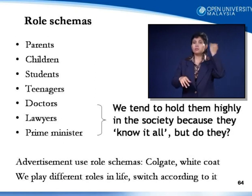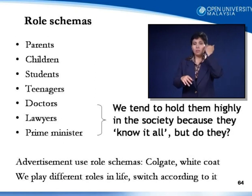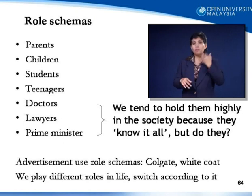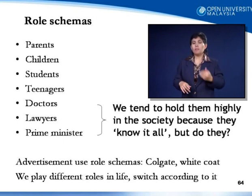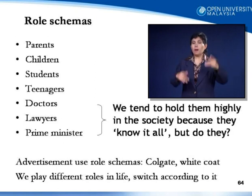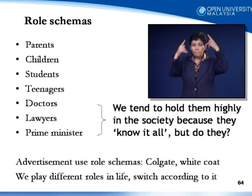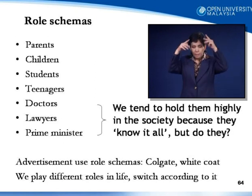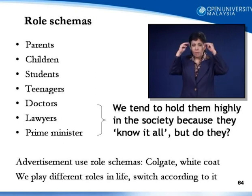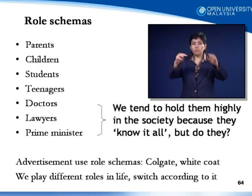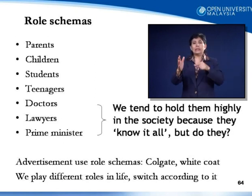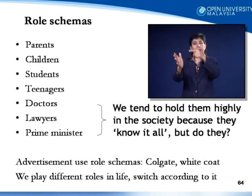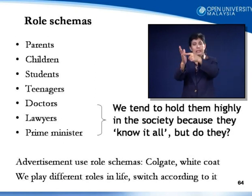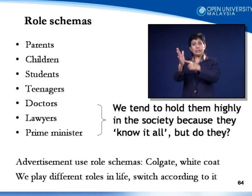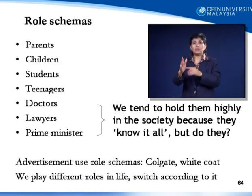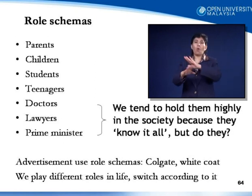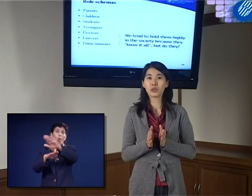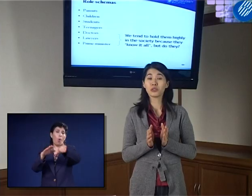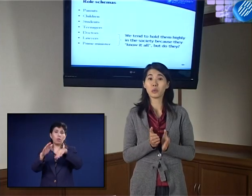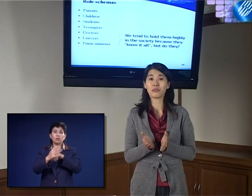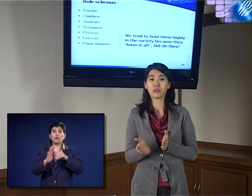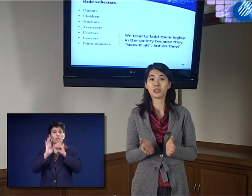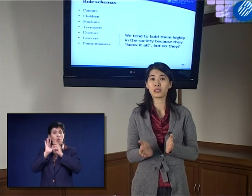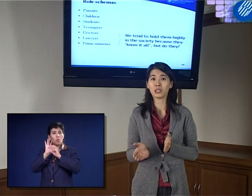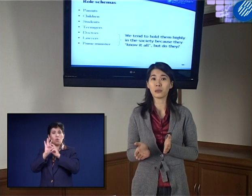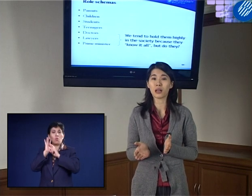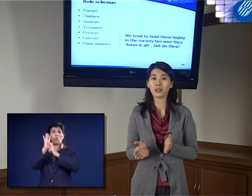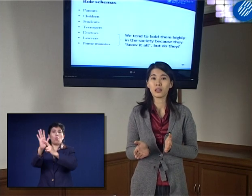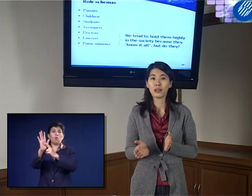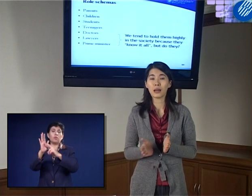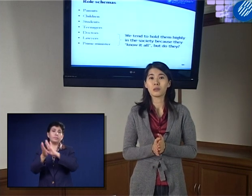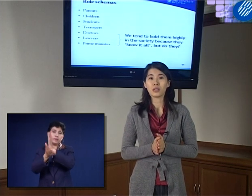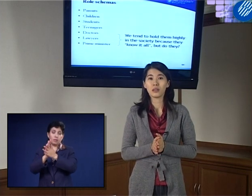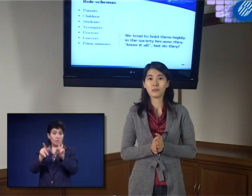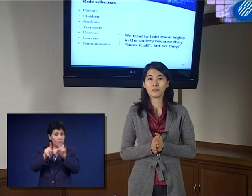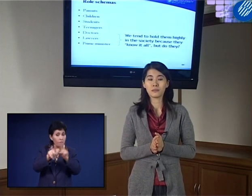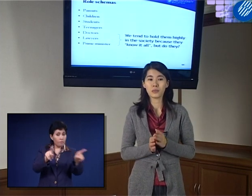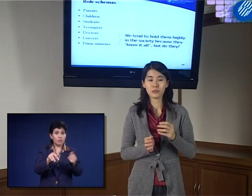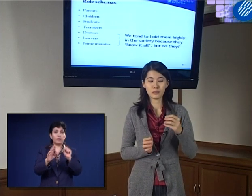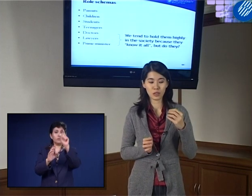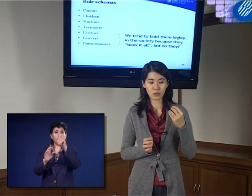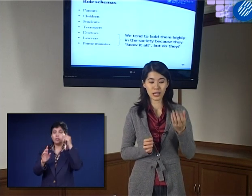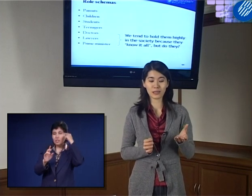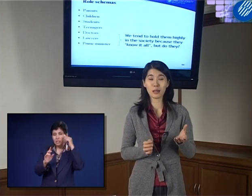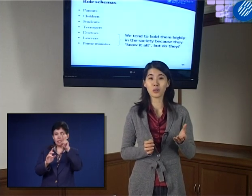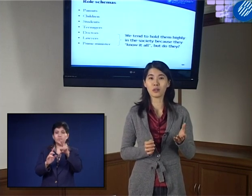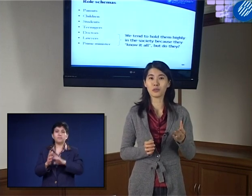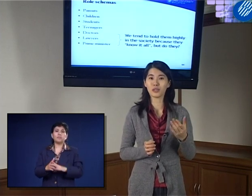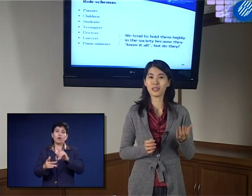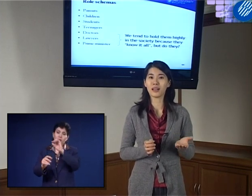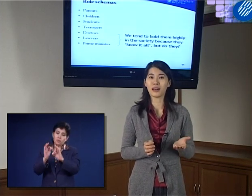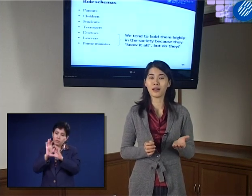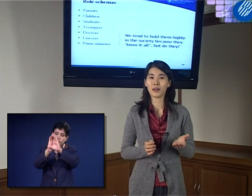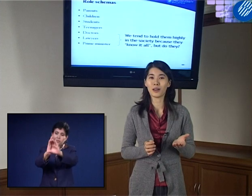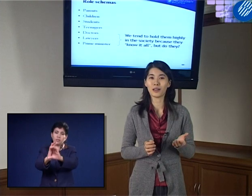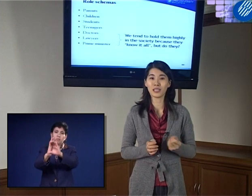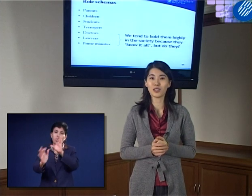prime minister. These are roles. Different roles, we have different schema. Now, for an example, if you